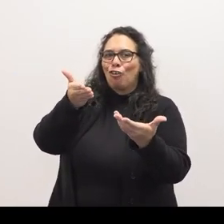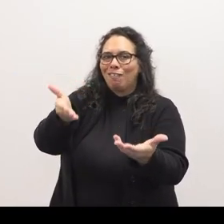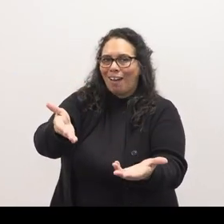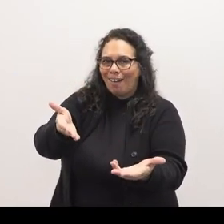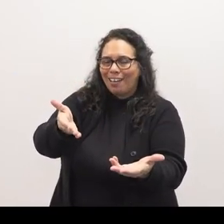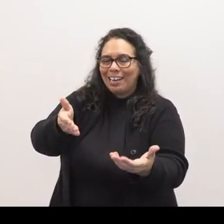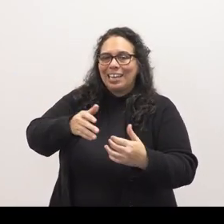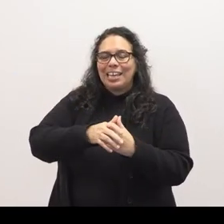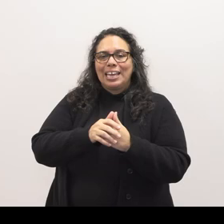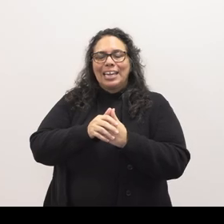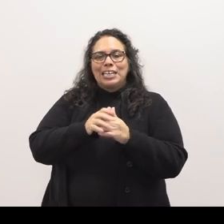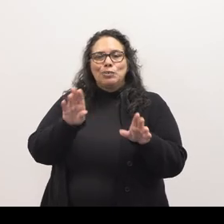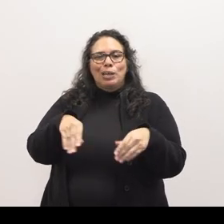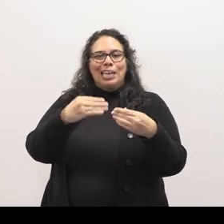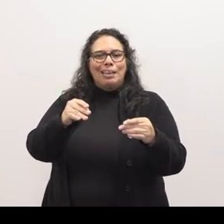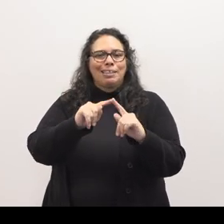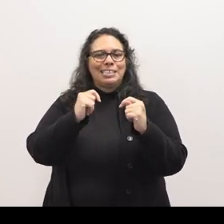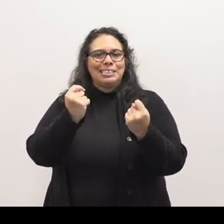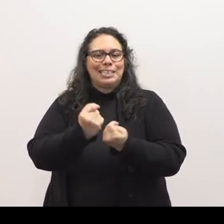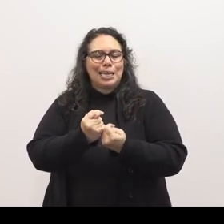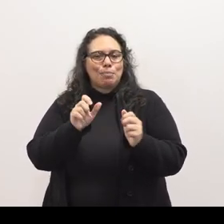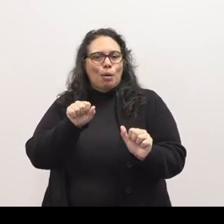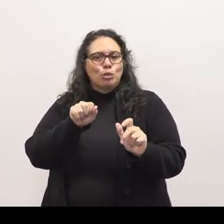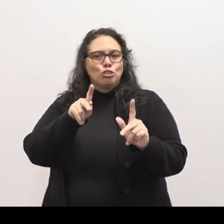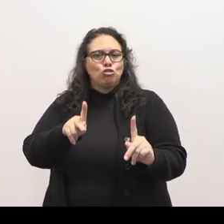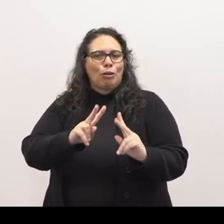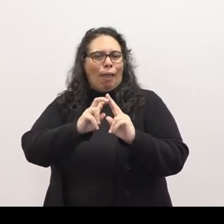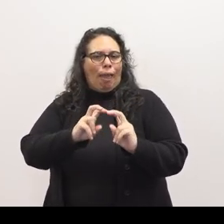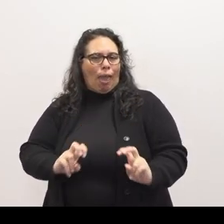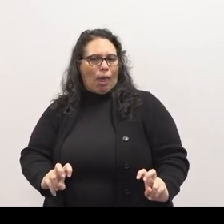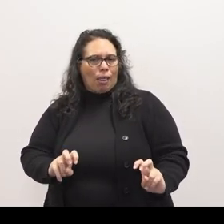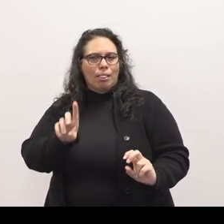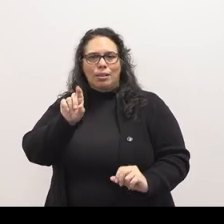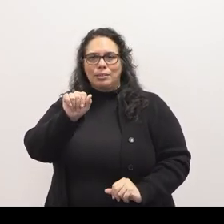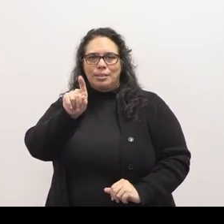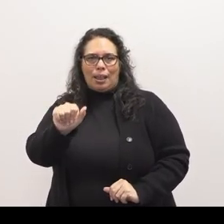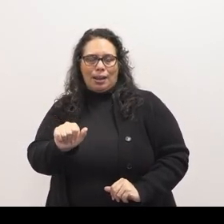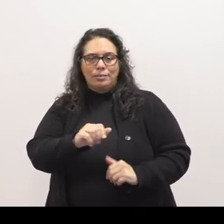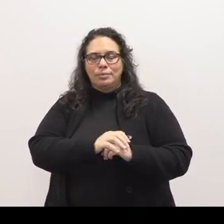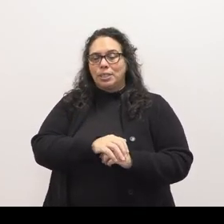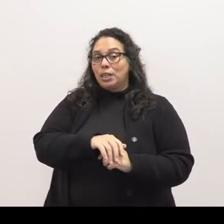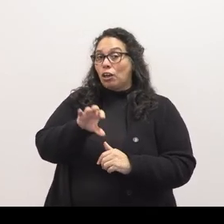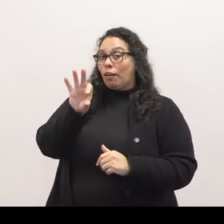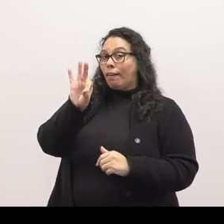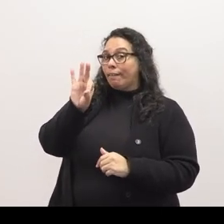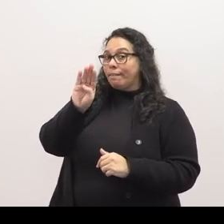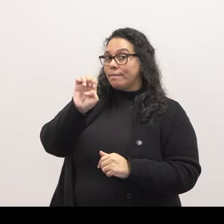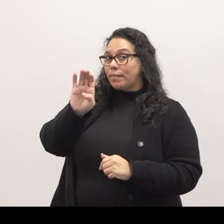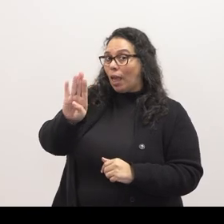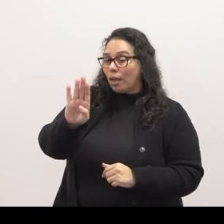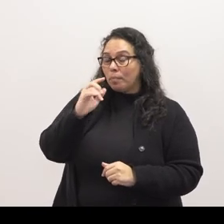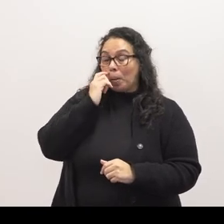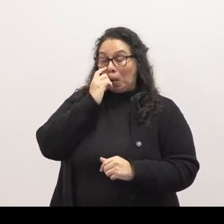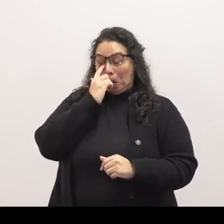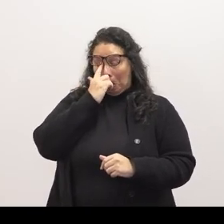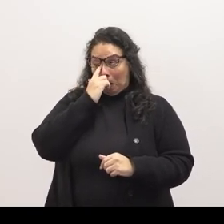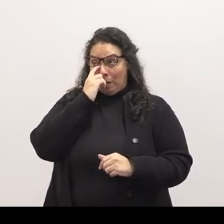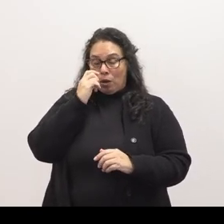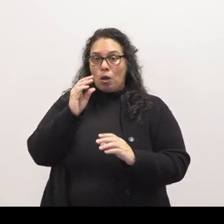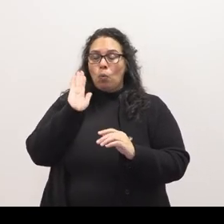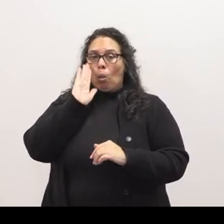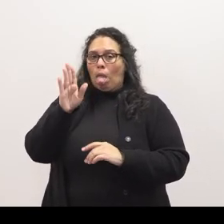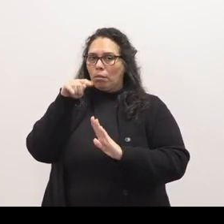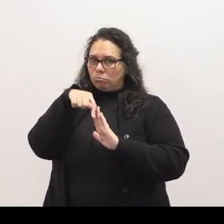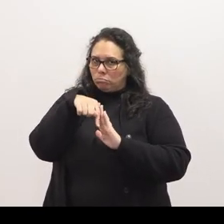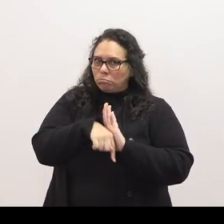our team an opportunity to analyze that data as well. So in February, we're going to take a deeper dive and